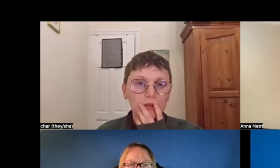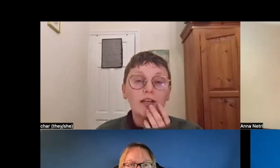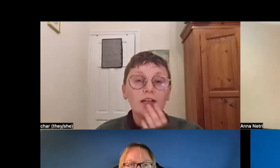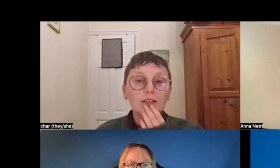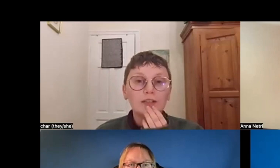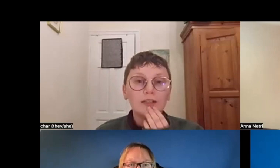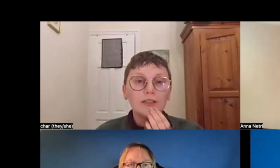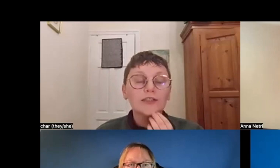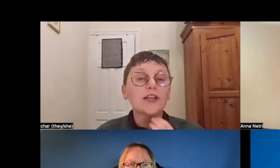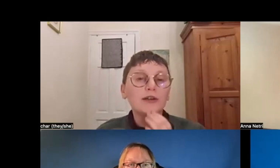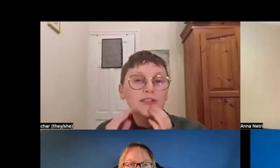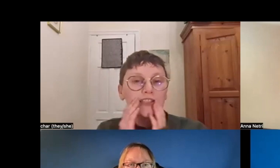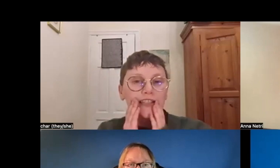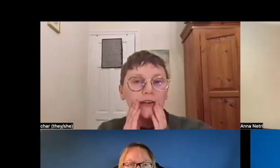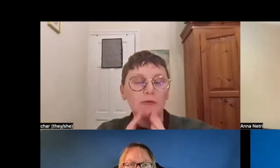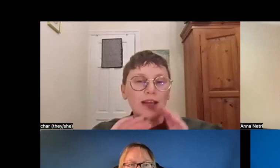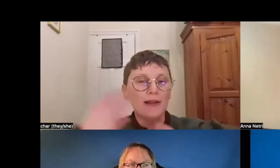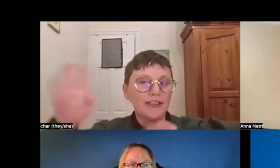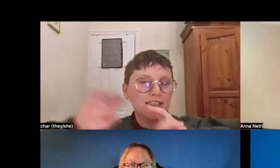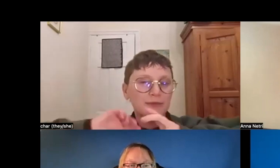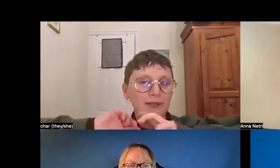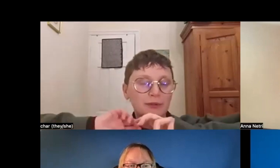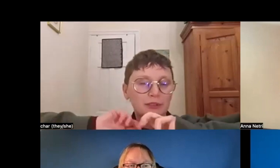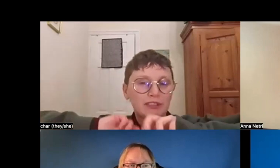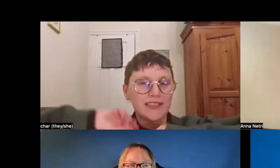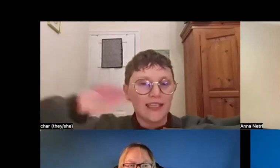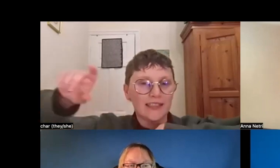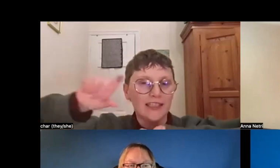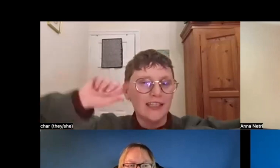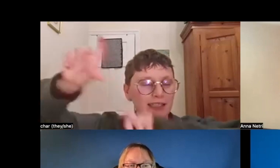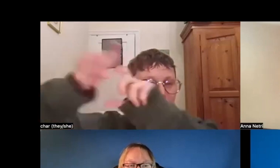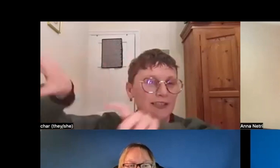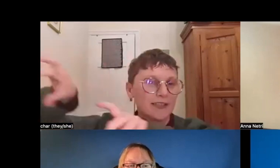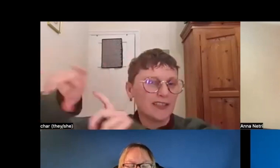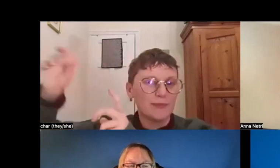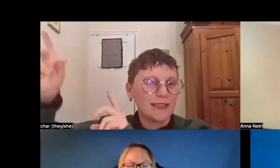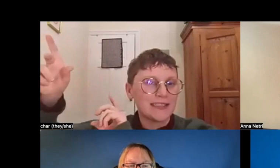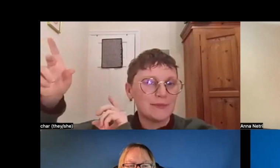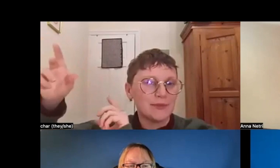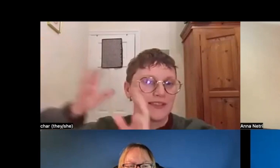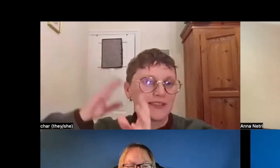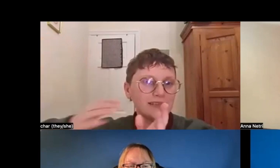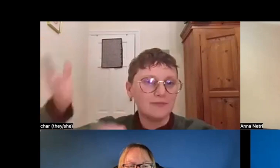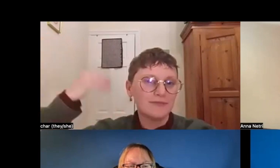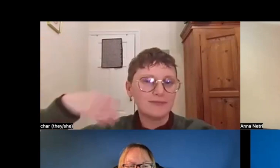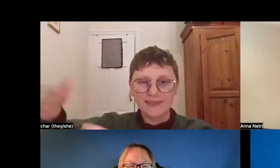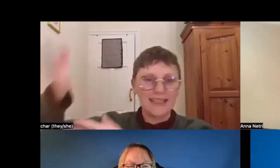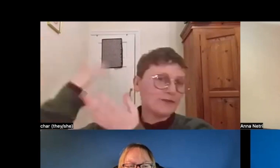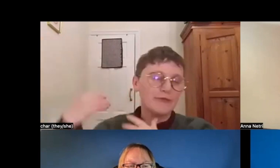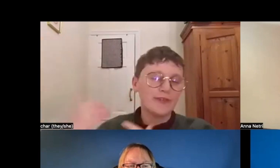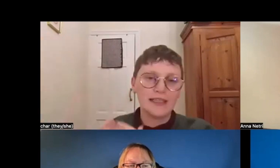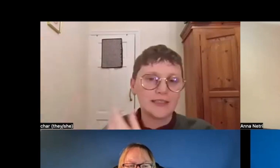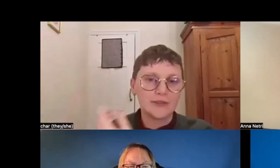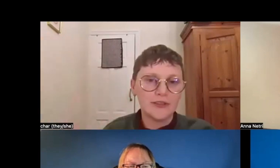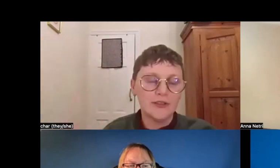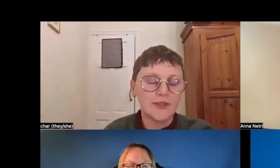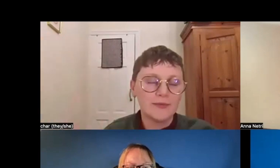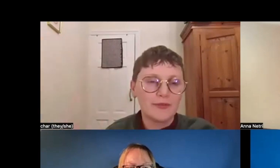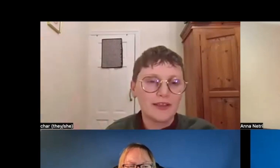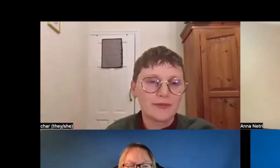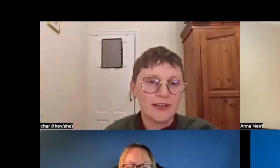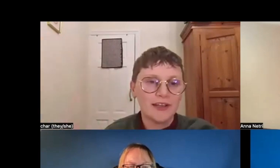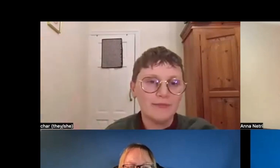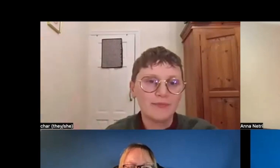to open this. So it's just when I mention them, if you want to send a link so that the participants can save them for later